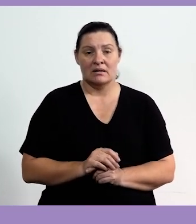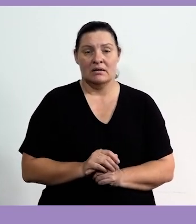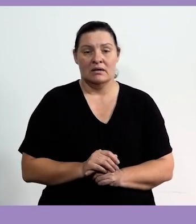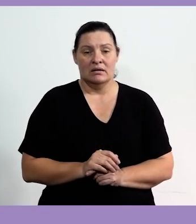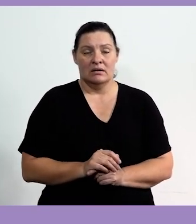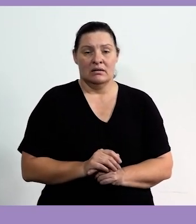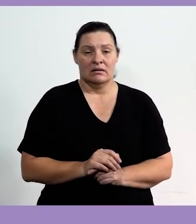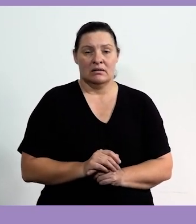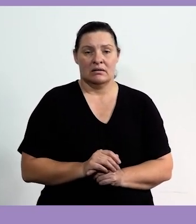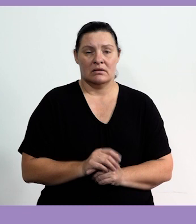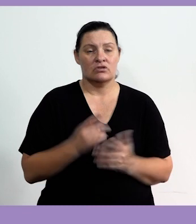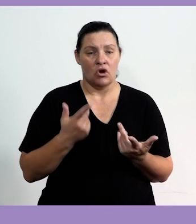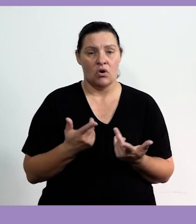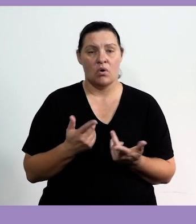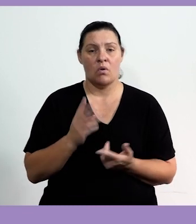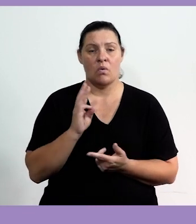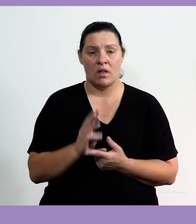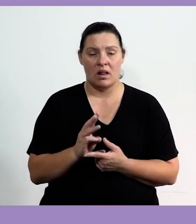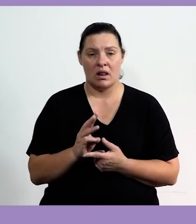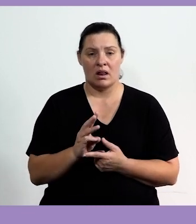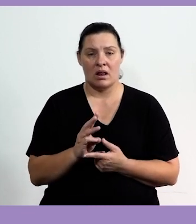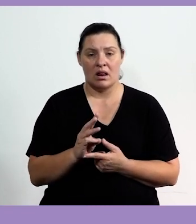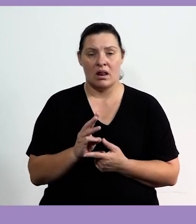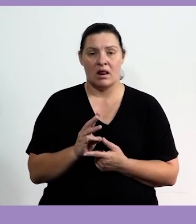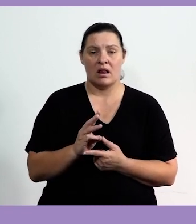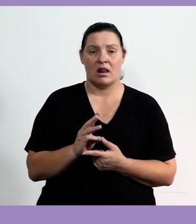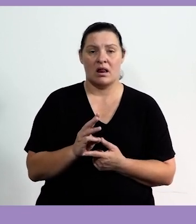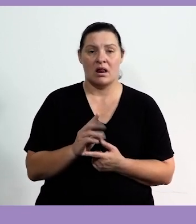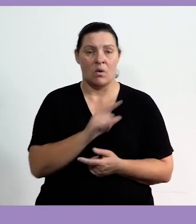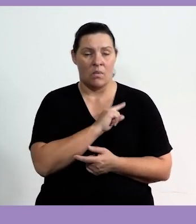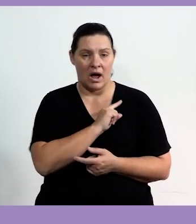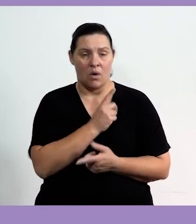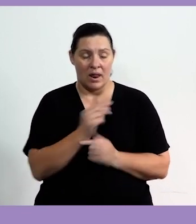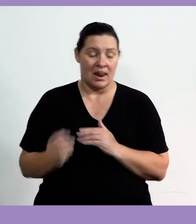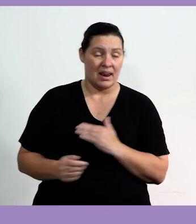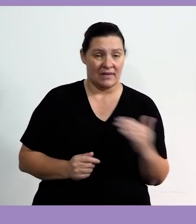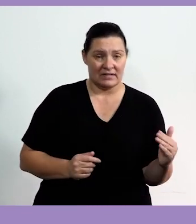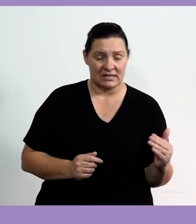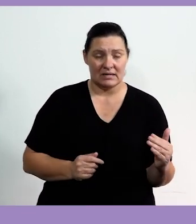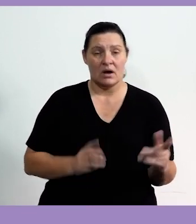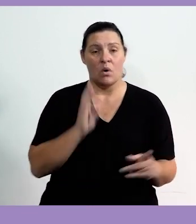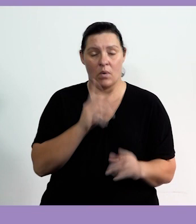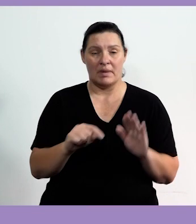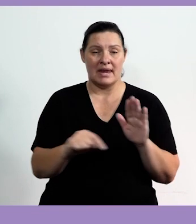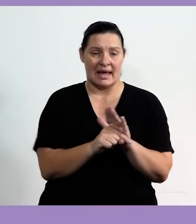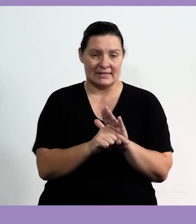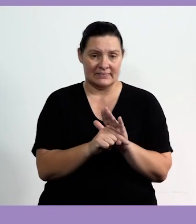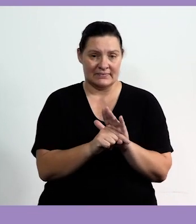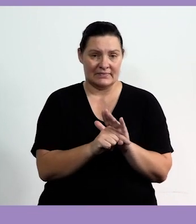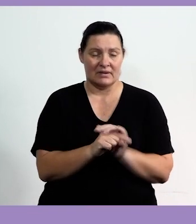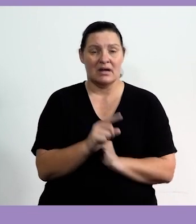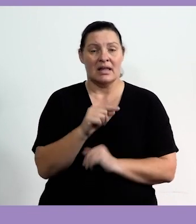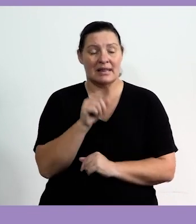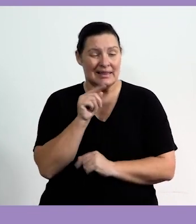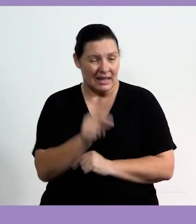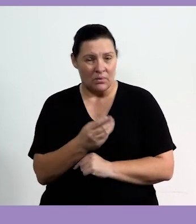4 spaces to the right, and that is going to, to the left. And because we are shifting to the left, it's going to be a